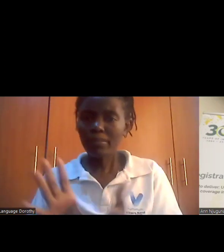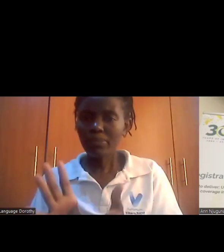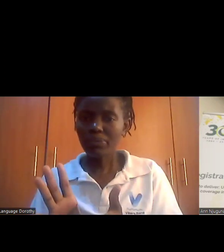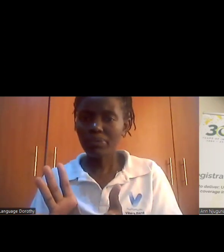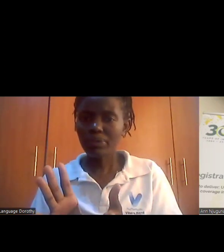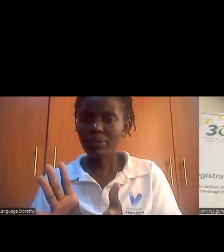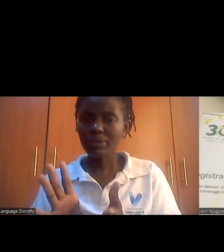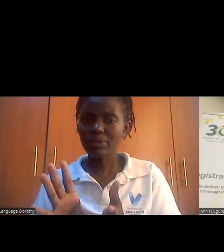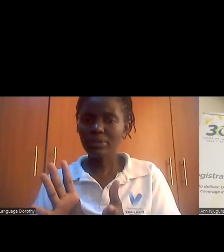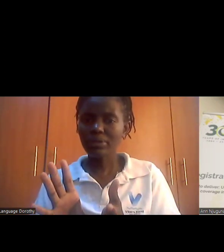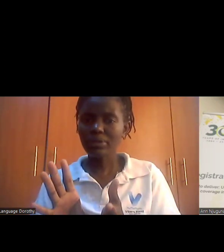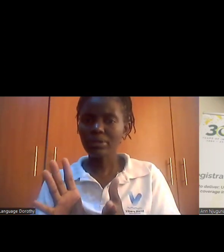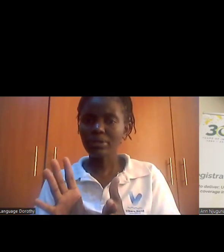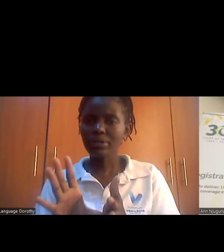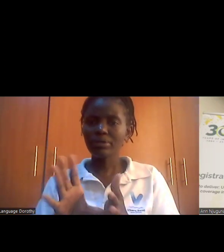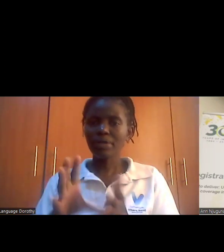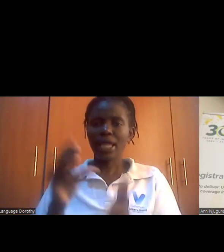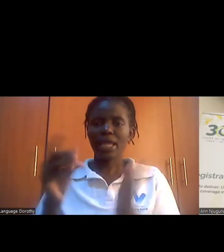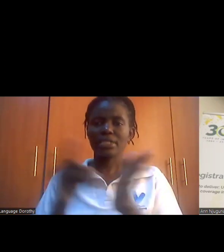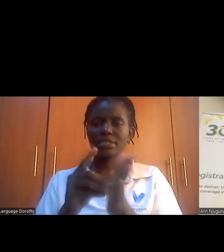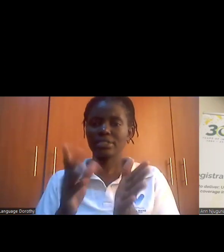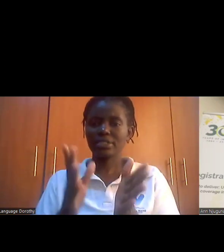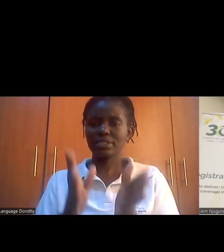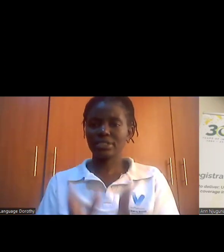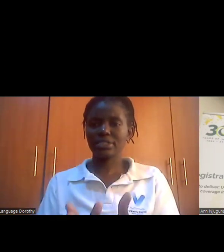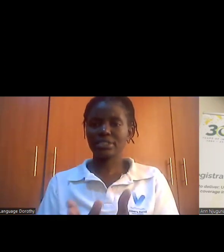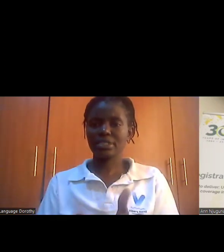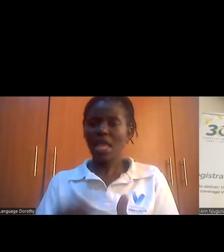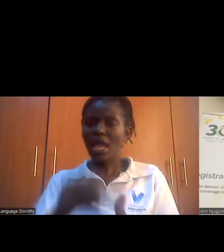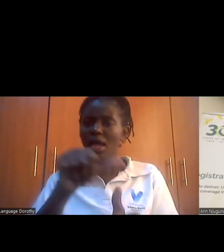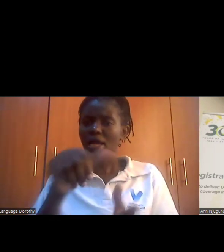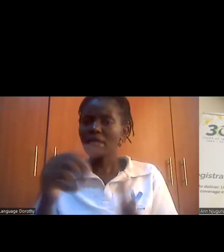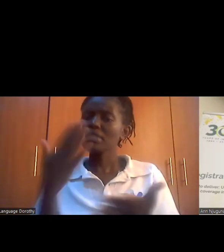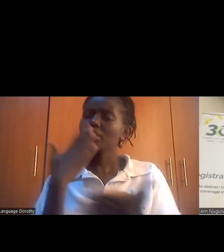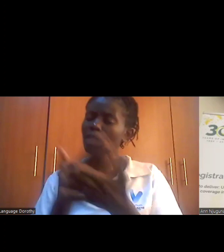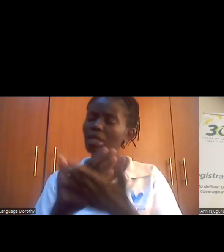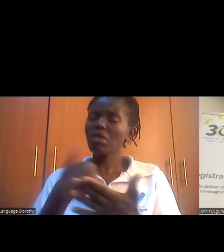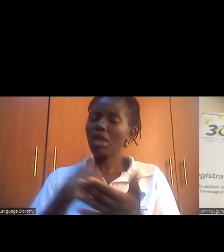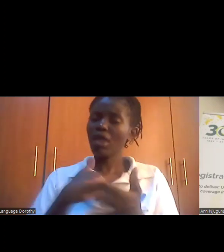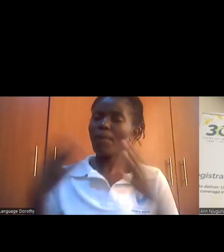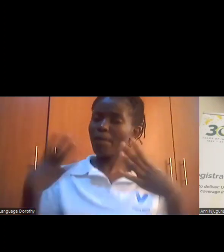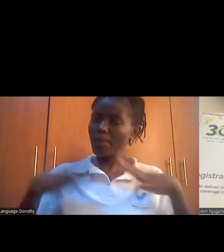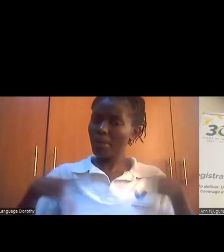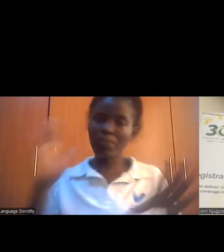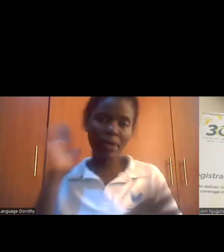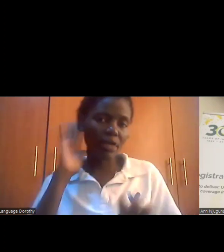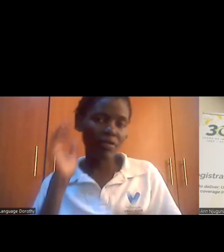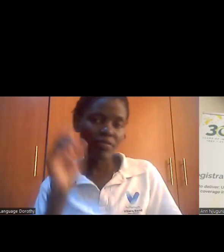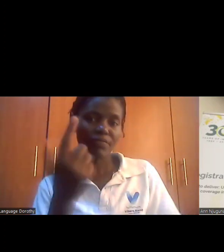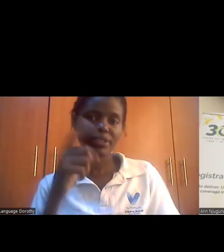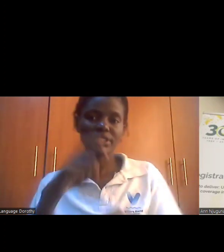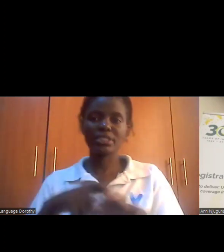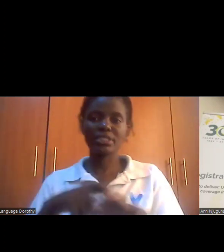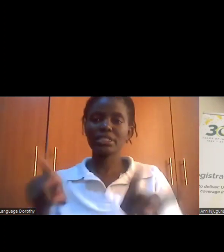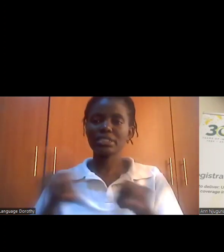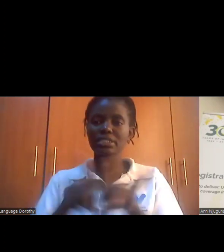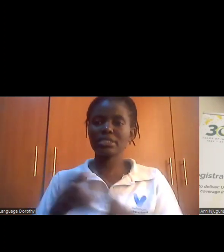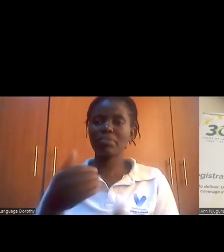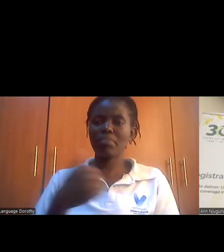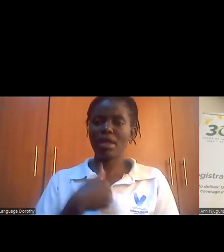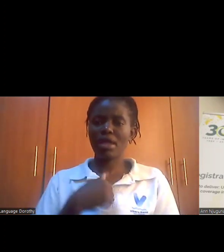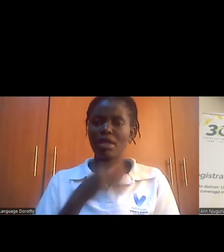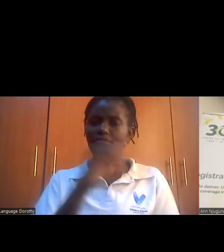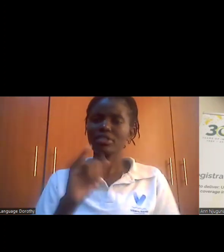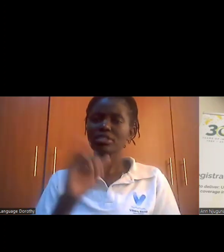you that we have someone who's hearing this for the first time. We'll be able to answer that towards the end. But we have Ezioma who is asking, what is the